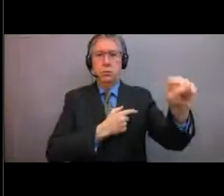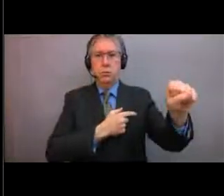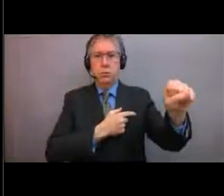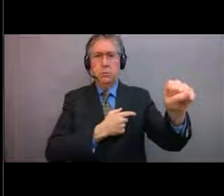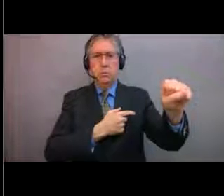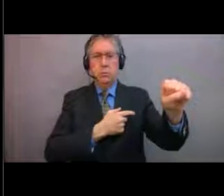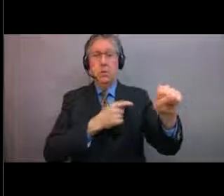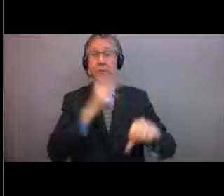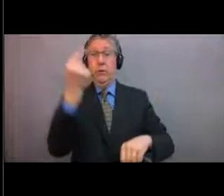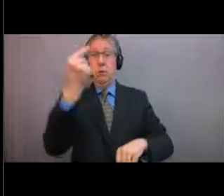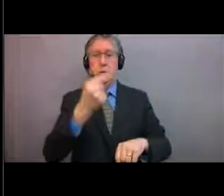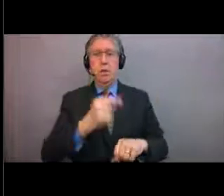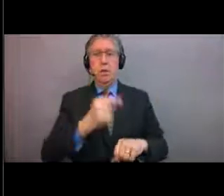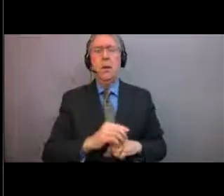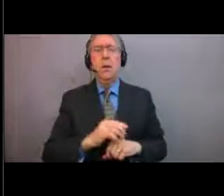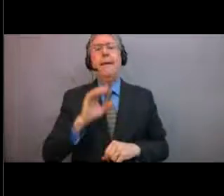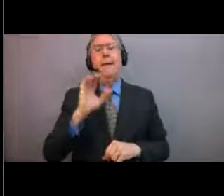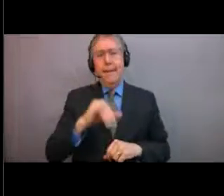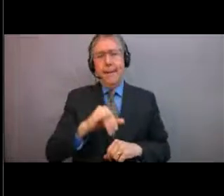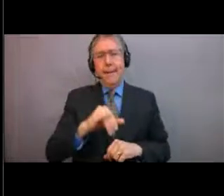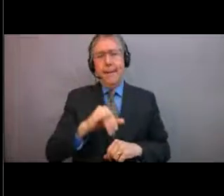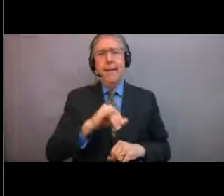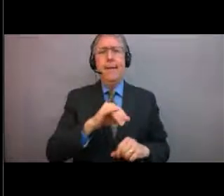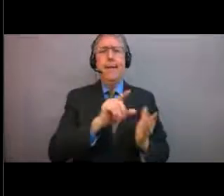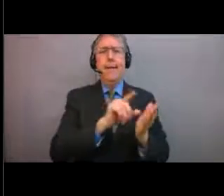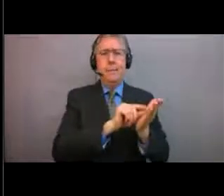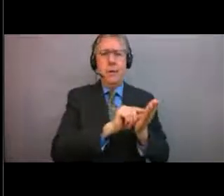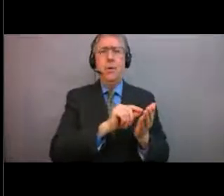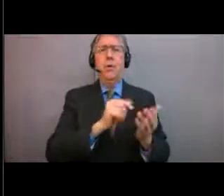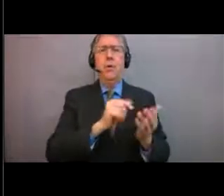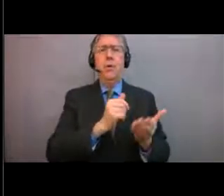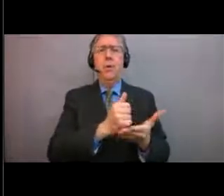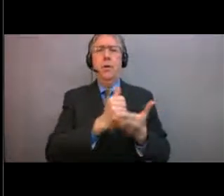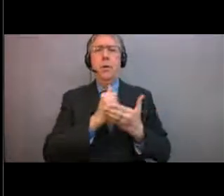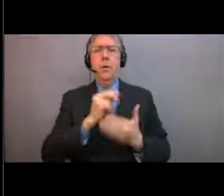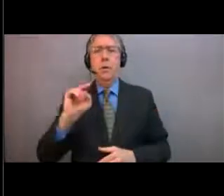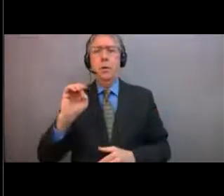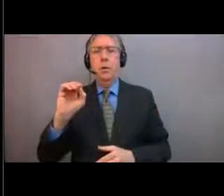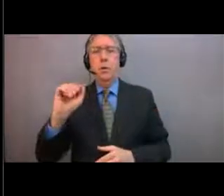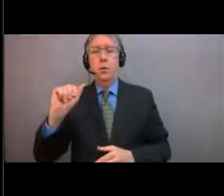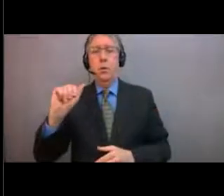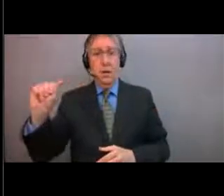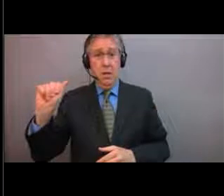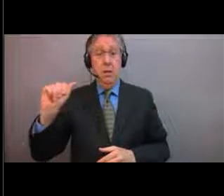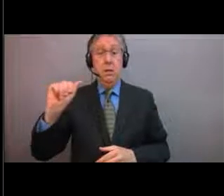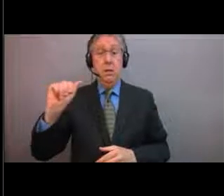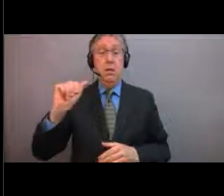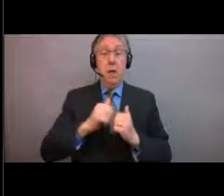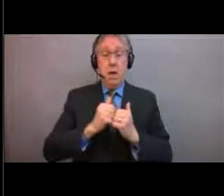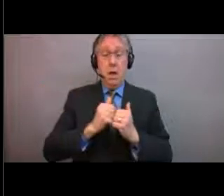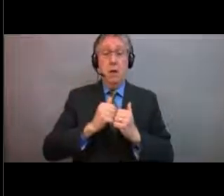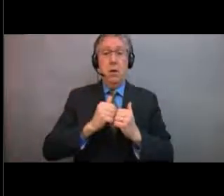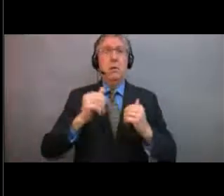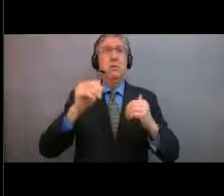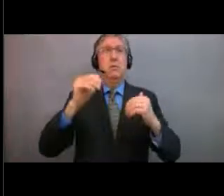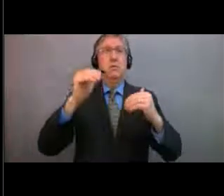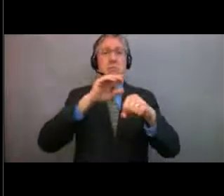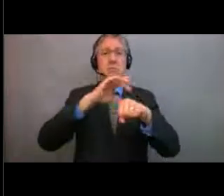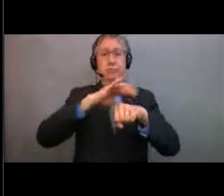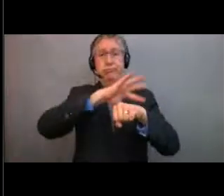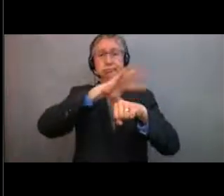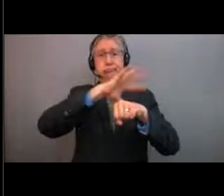NOAA's mission as they involve understanding the unexpected atmospheric composition changes that